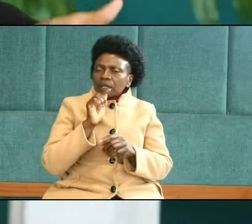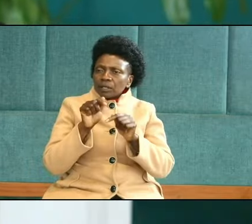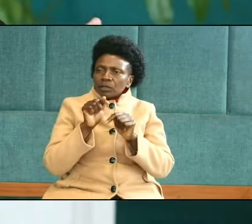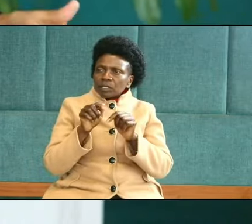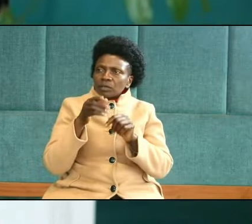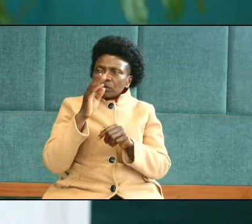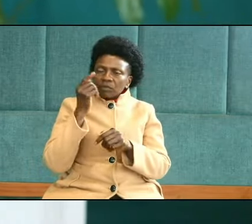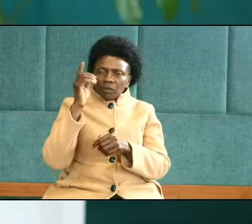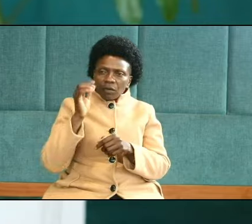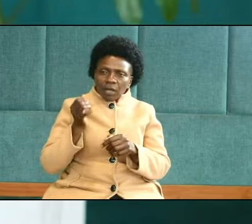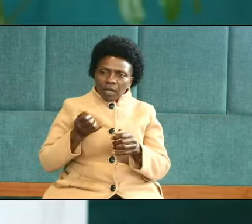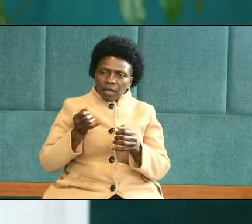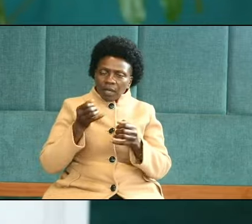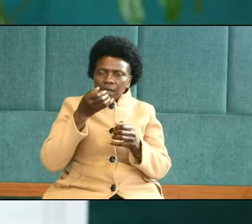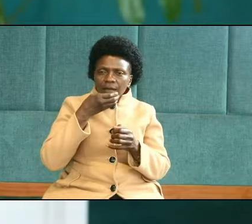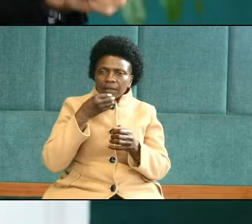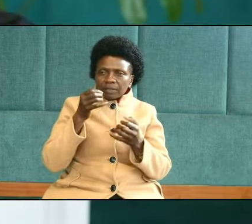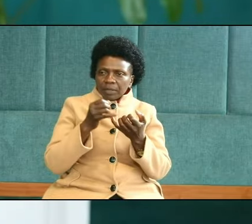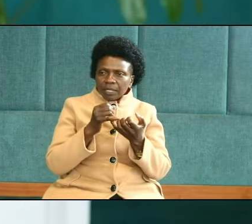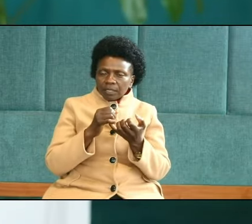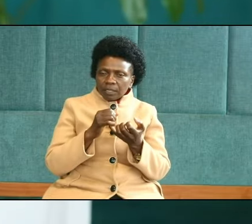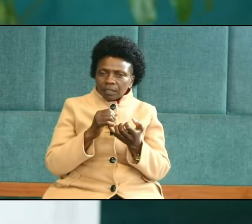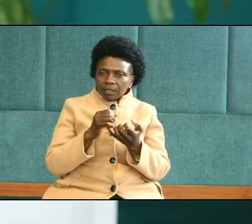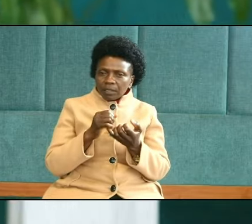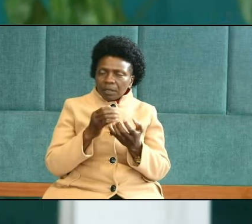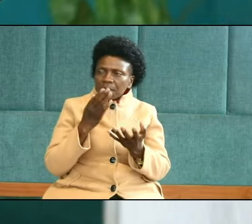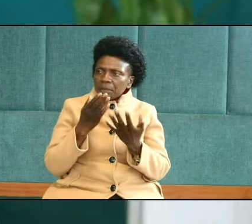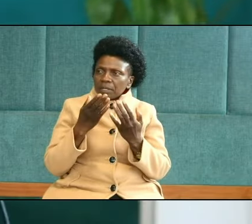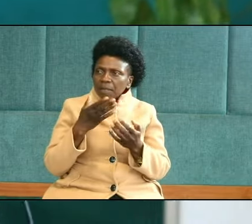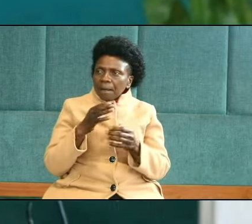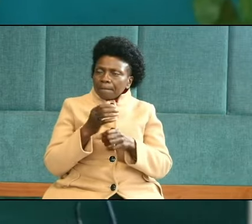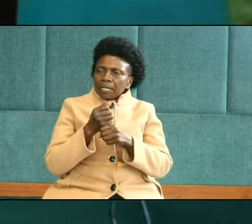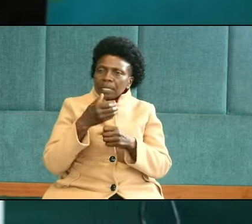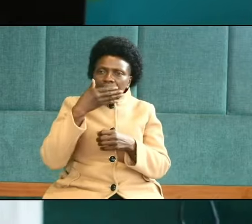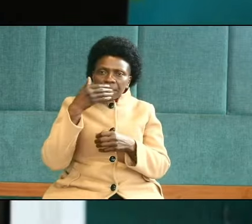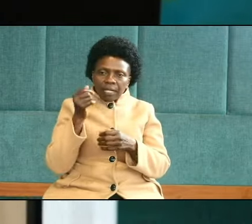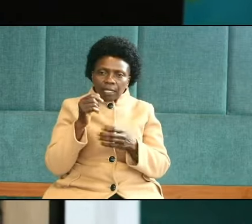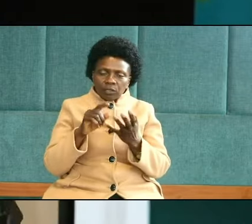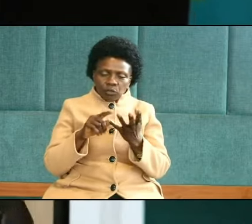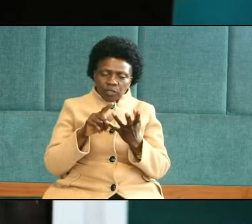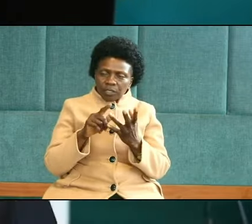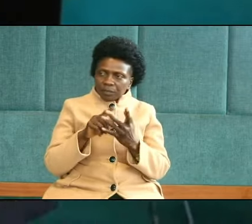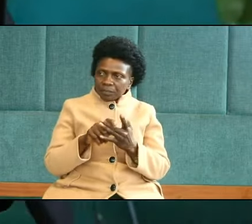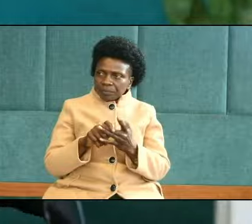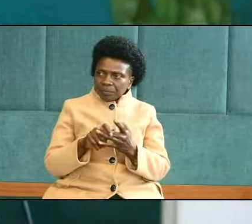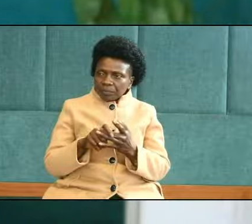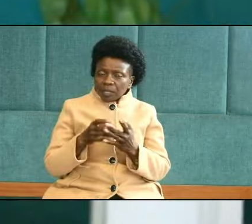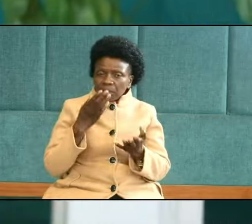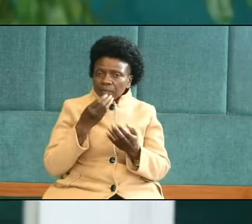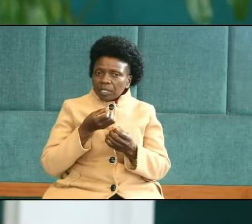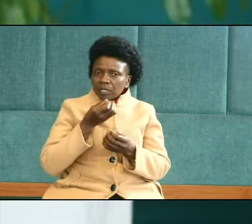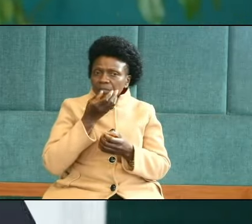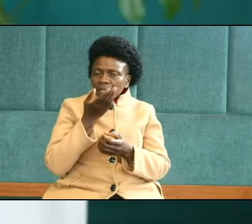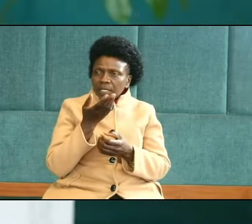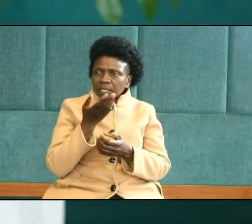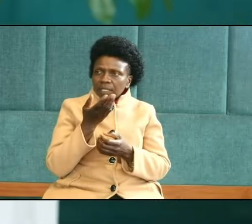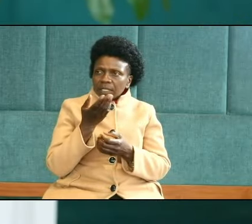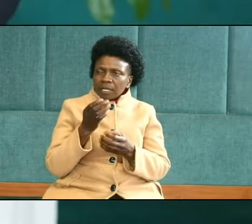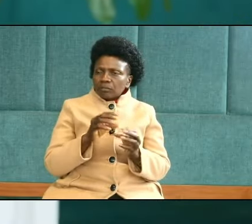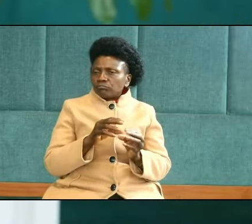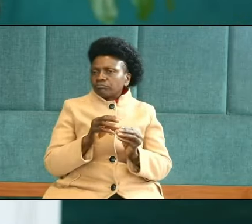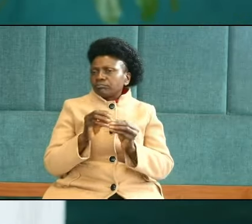her husband should have made a better choice. They should have decided to rather call for repentance. Instead, they packed up and they went to go